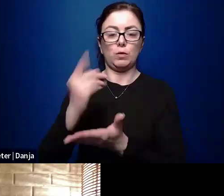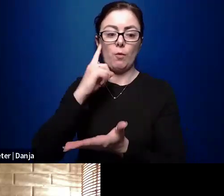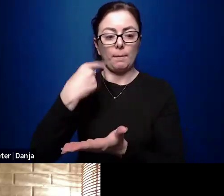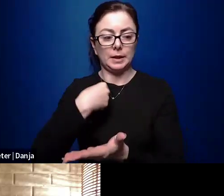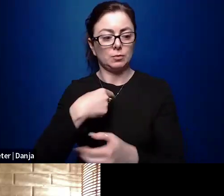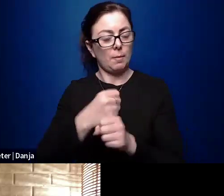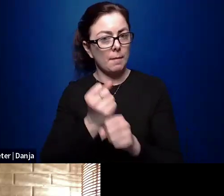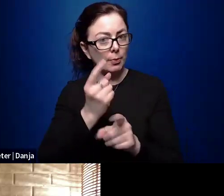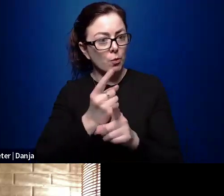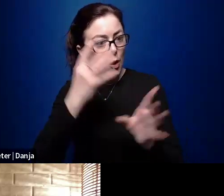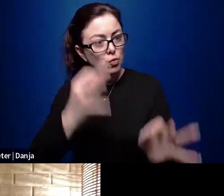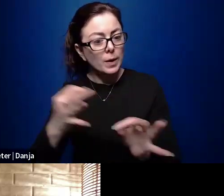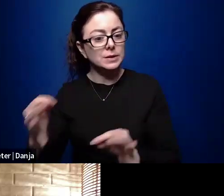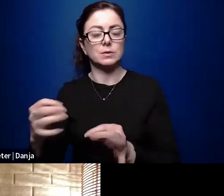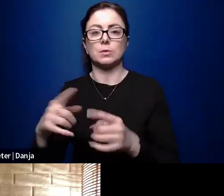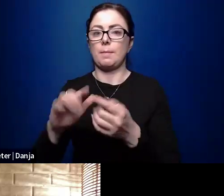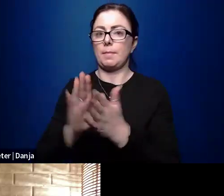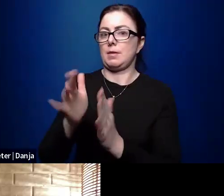to be the voice for my daughter.